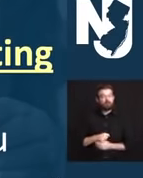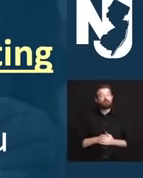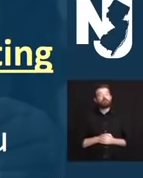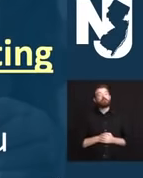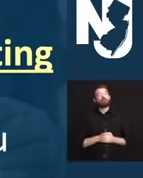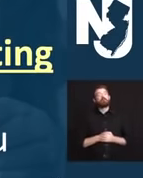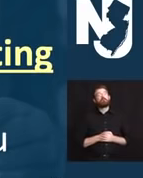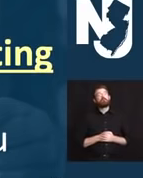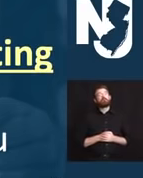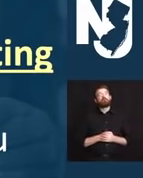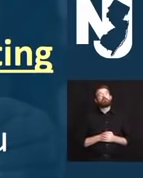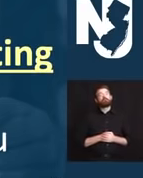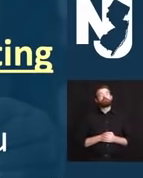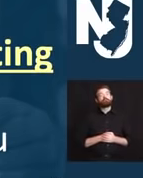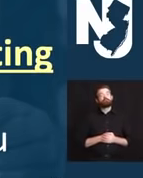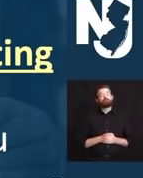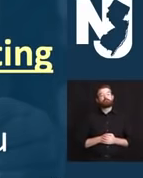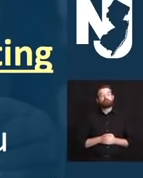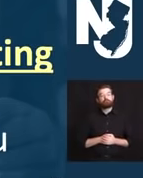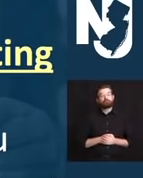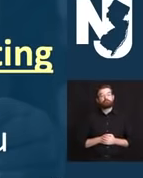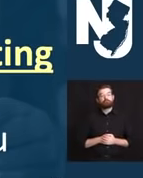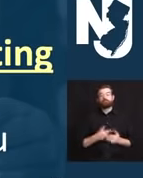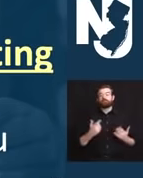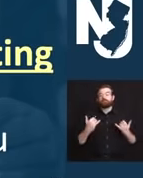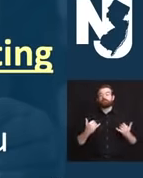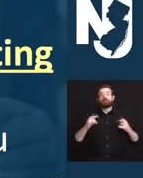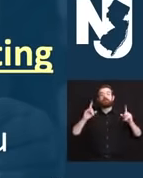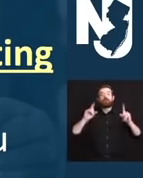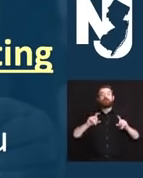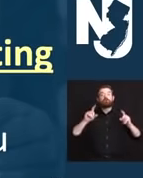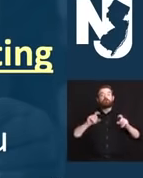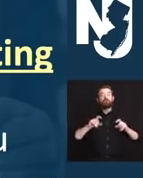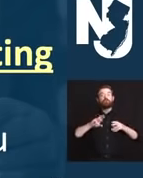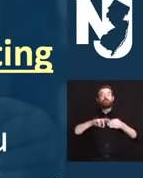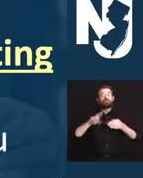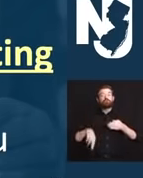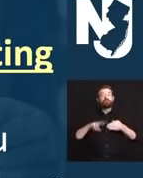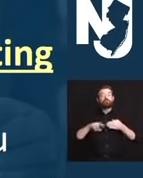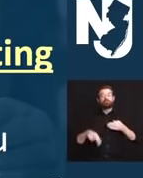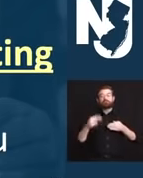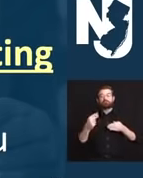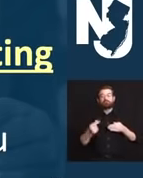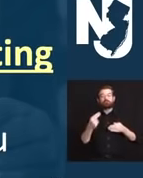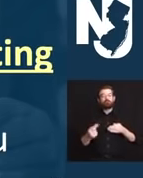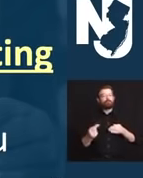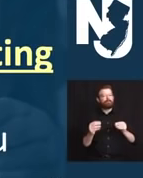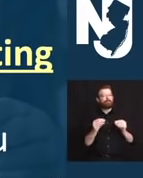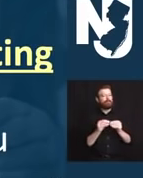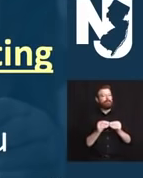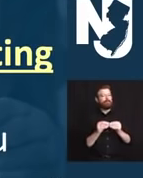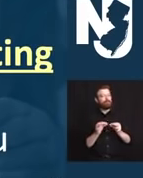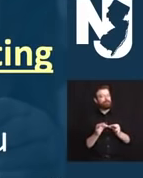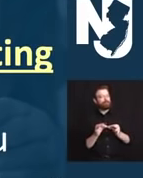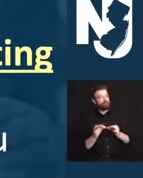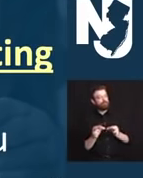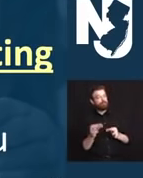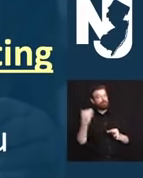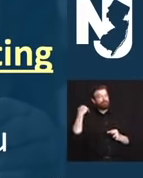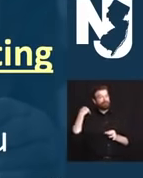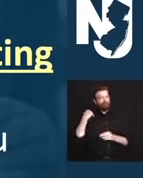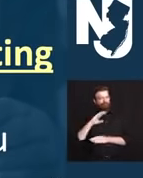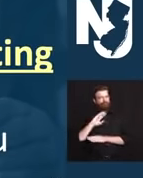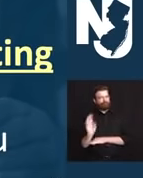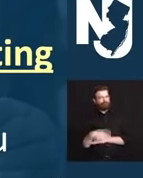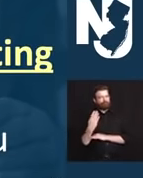of what's raging. This virus is raging elsewhere in the country. We are not immune to that. But that does not mean it still is not worth